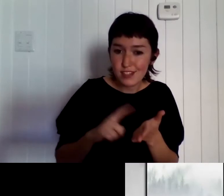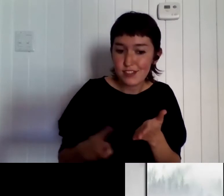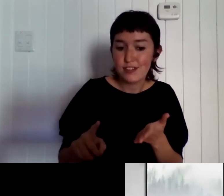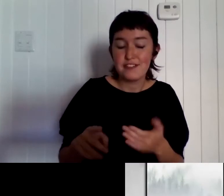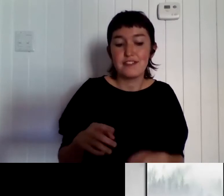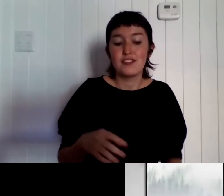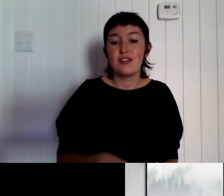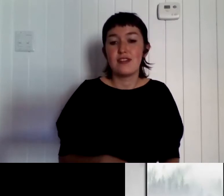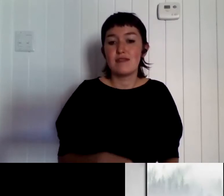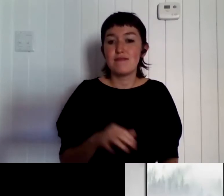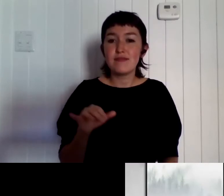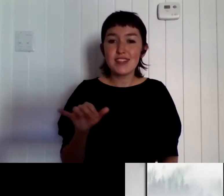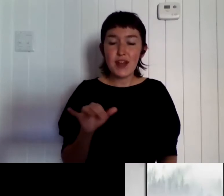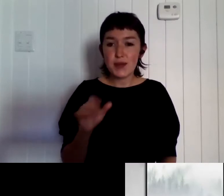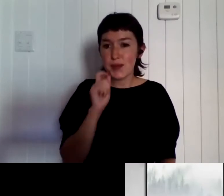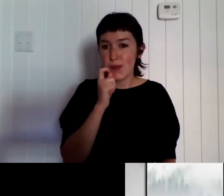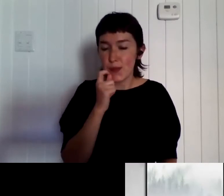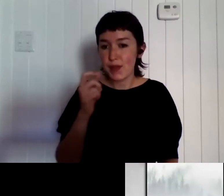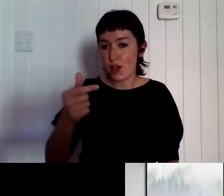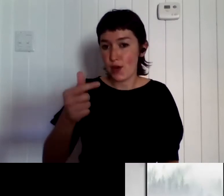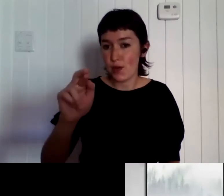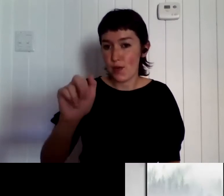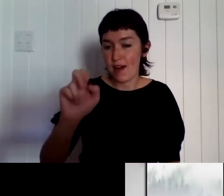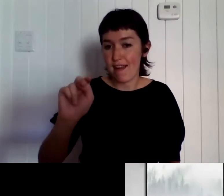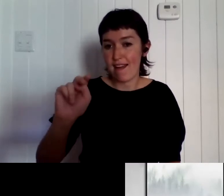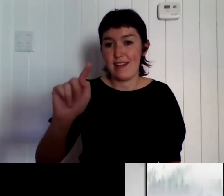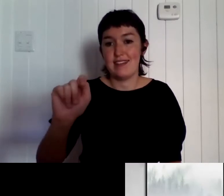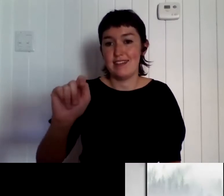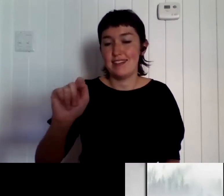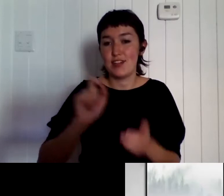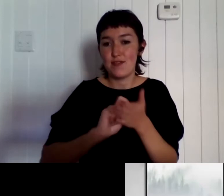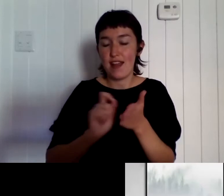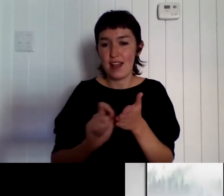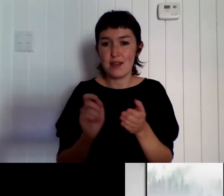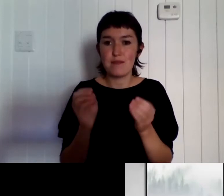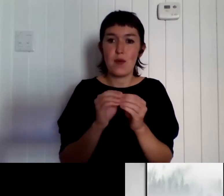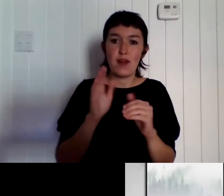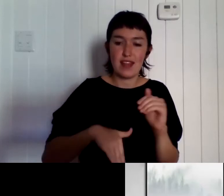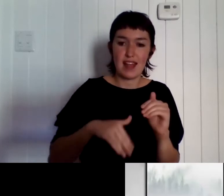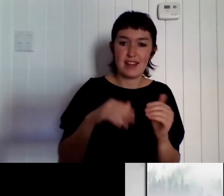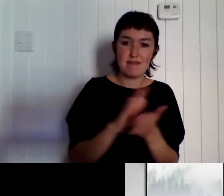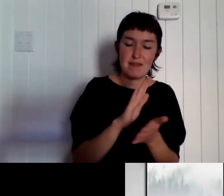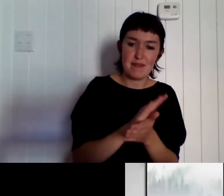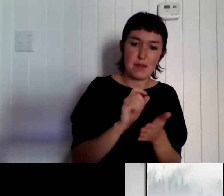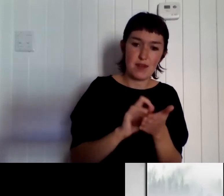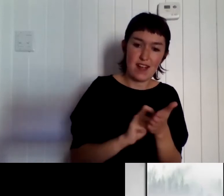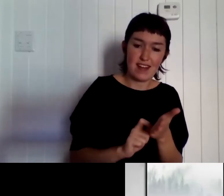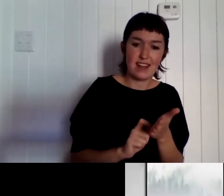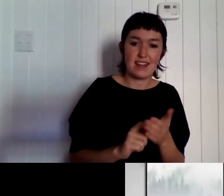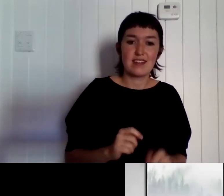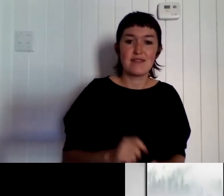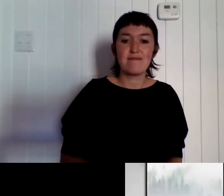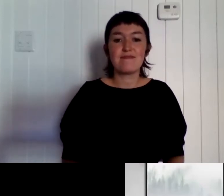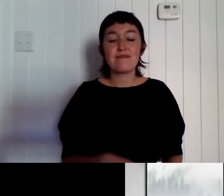fun to do grant writing, I think, than paper writing, because the results are whatever you imagine them to be, right? You get to say, this is what I think is